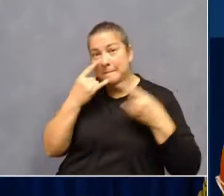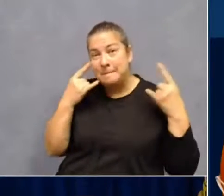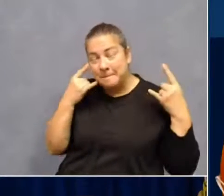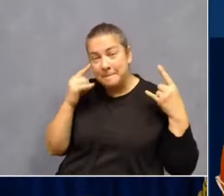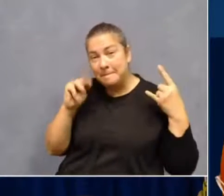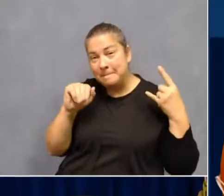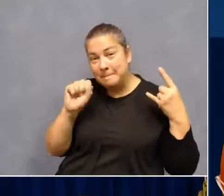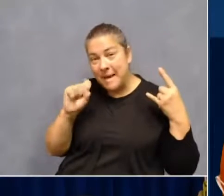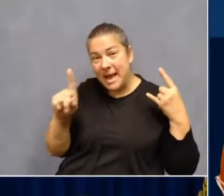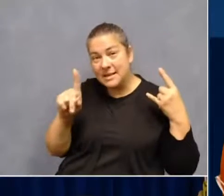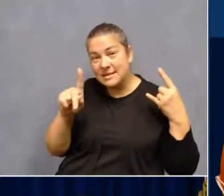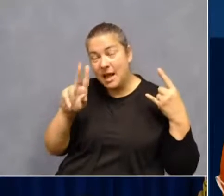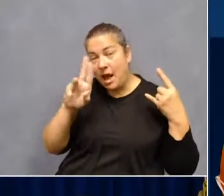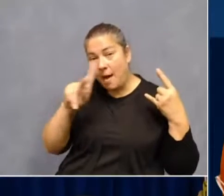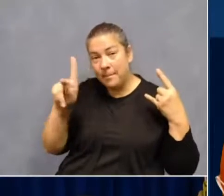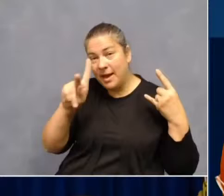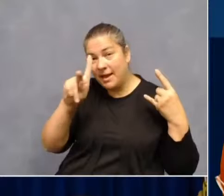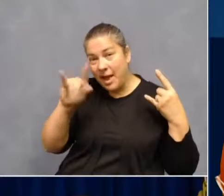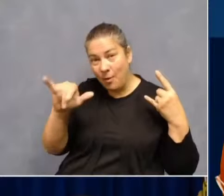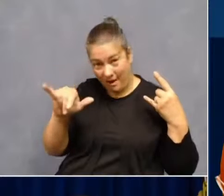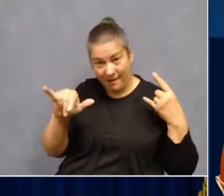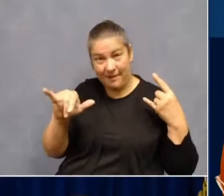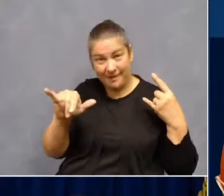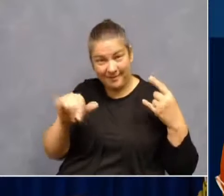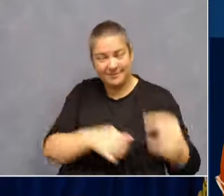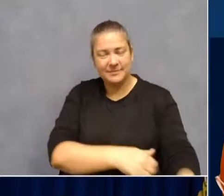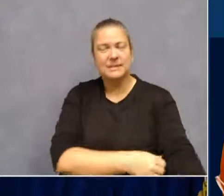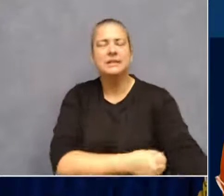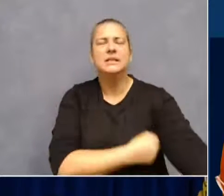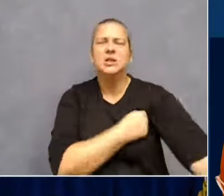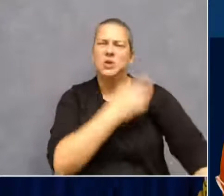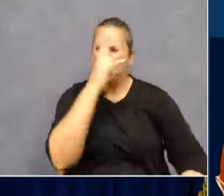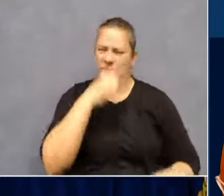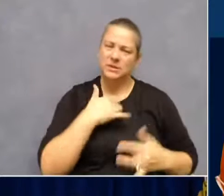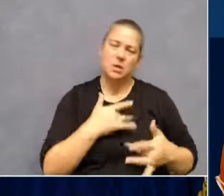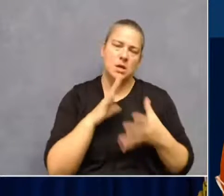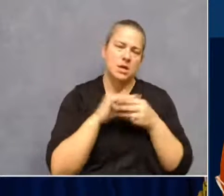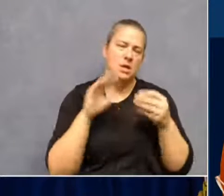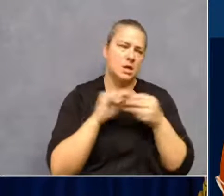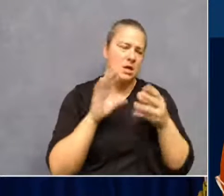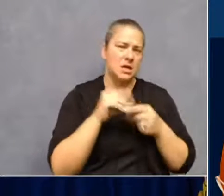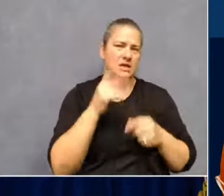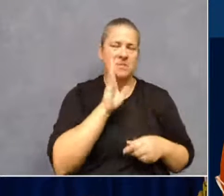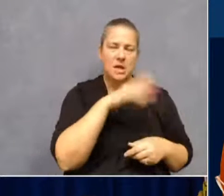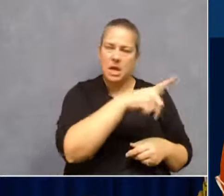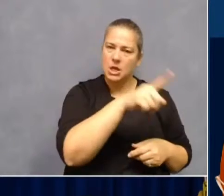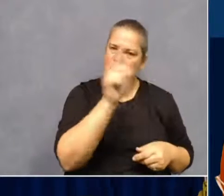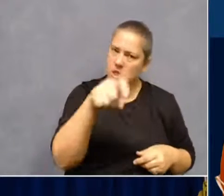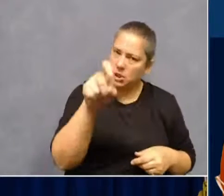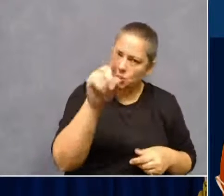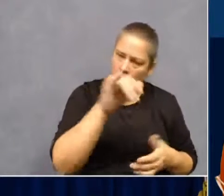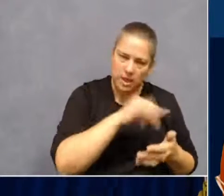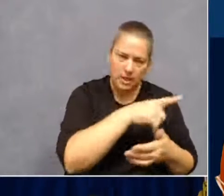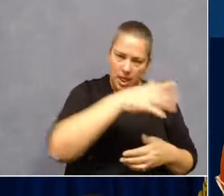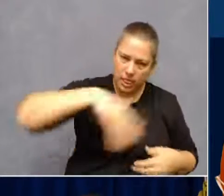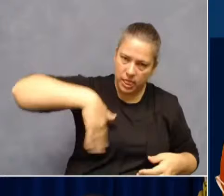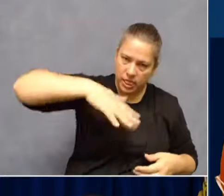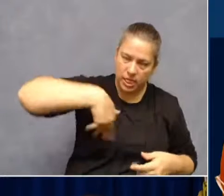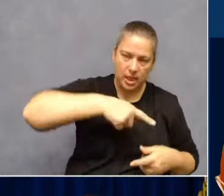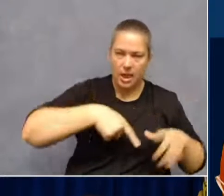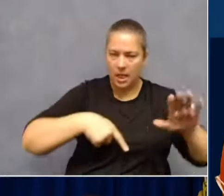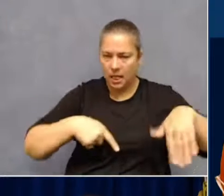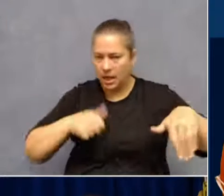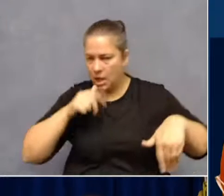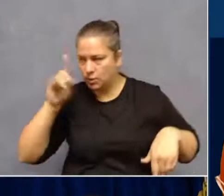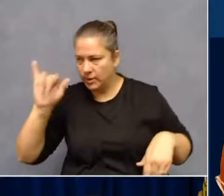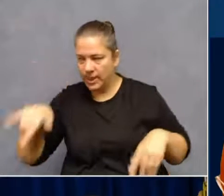lot about what people aren't doing. We worry a lot about the small group of Kentuckians and Americans that aren't